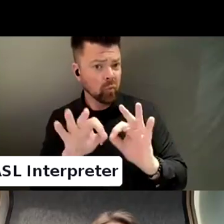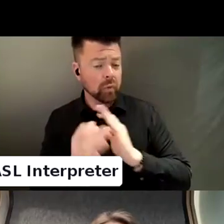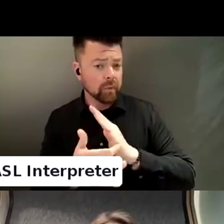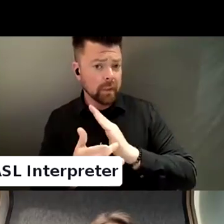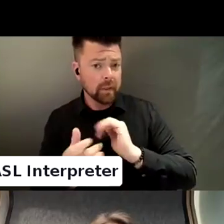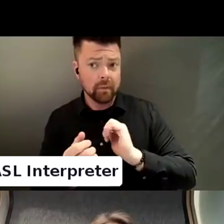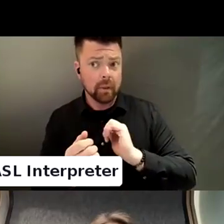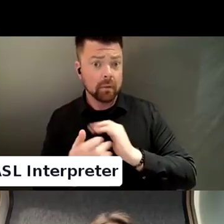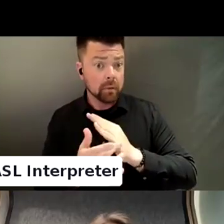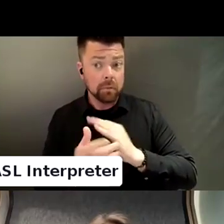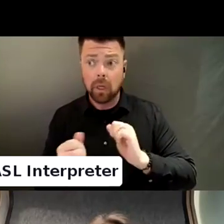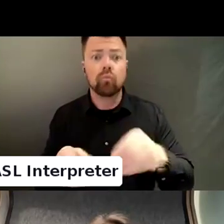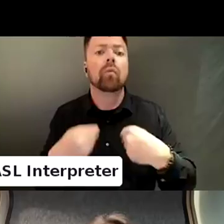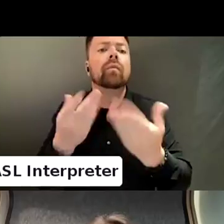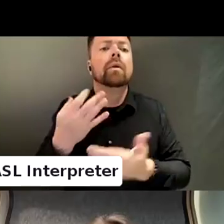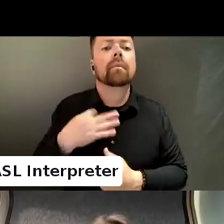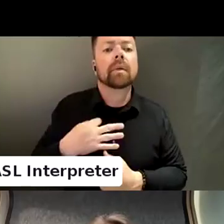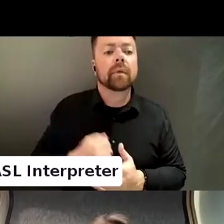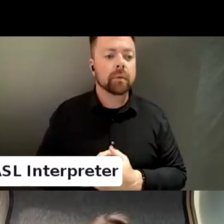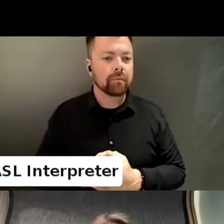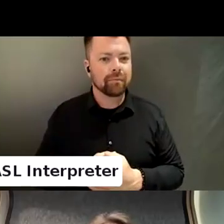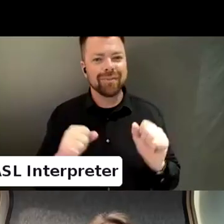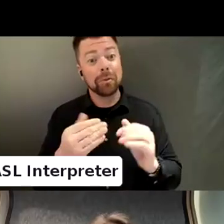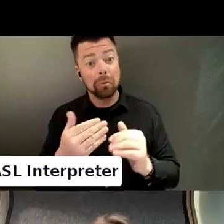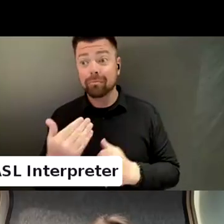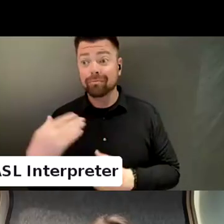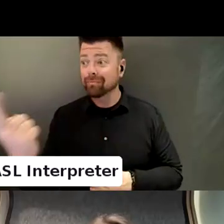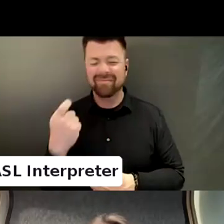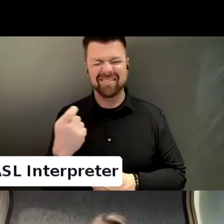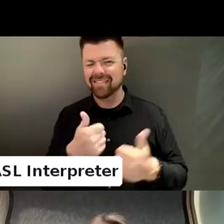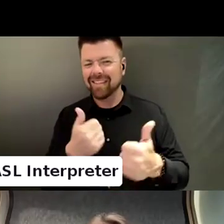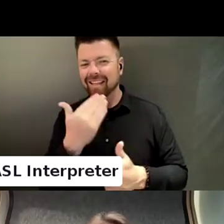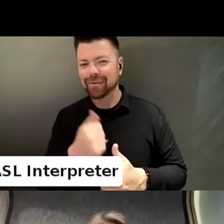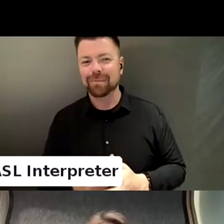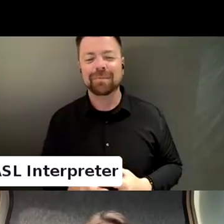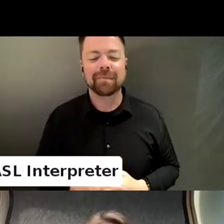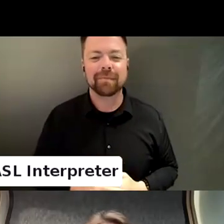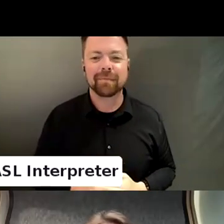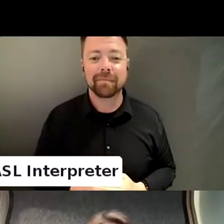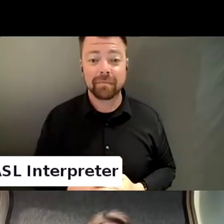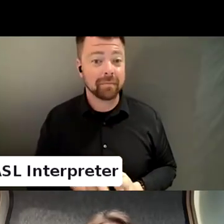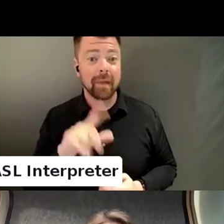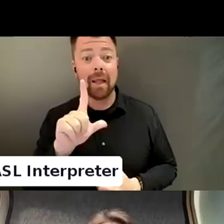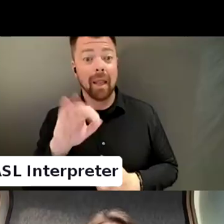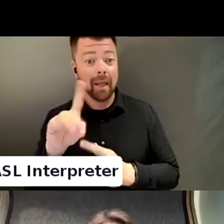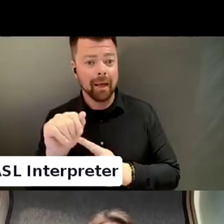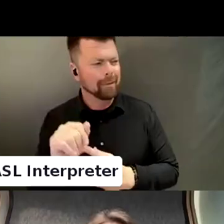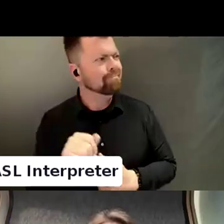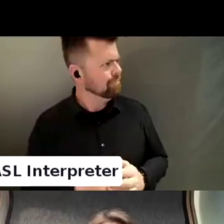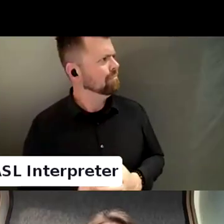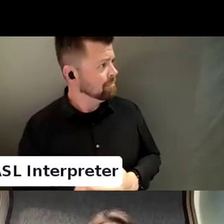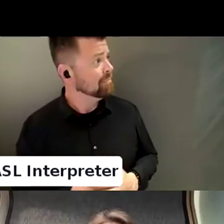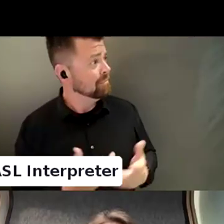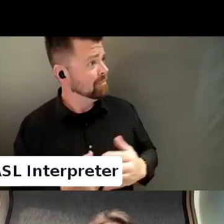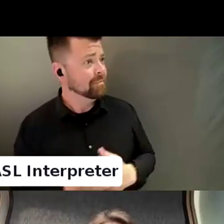to provide. So thanks very much for that question. Well, yeah, because